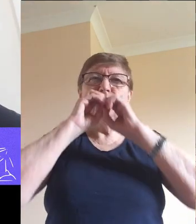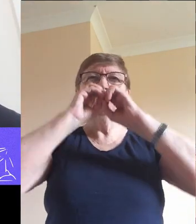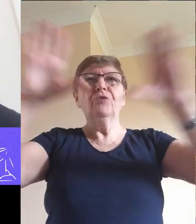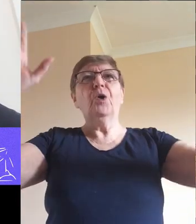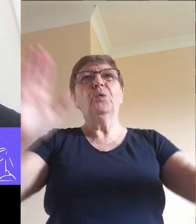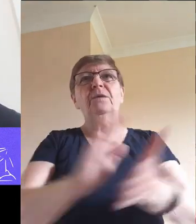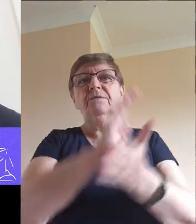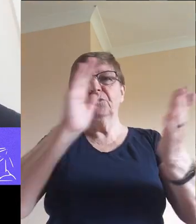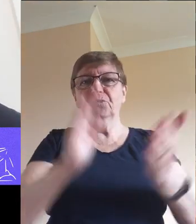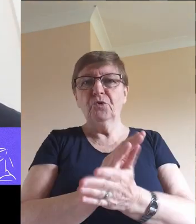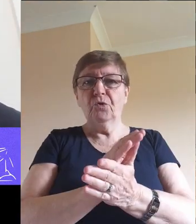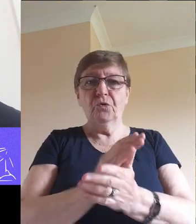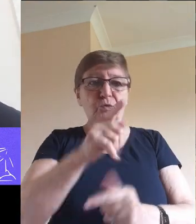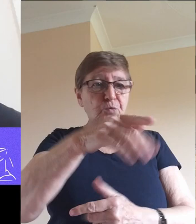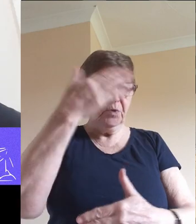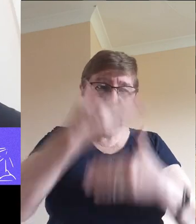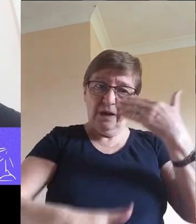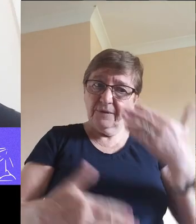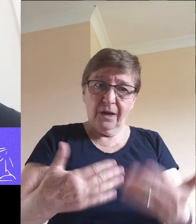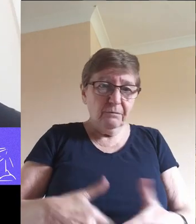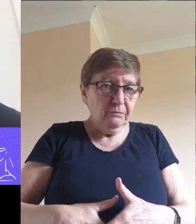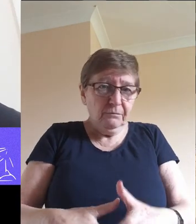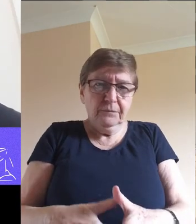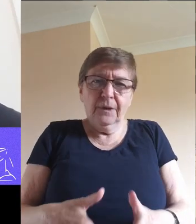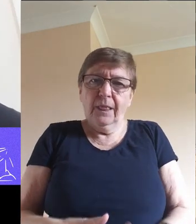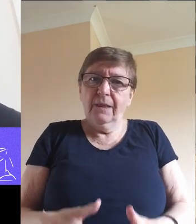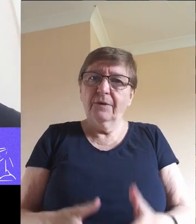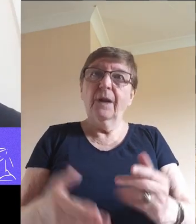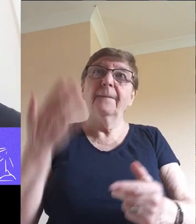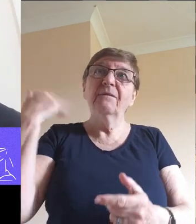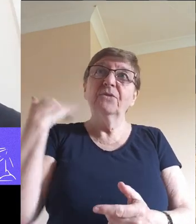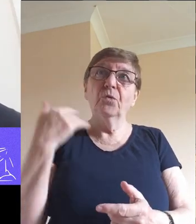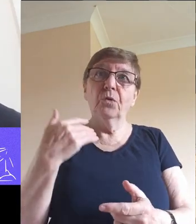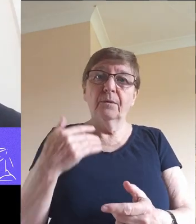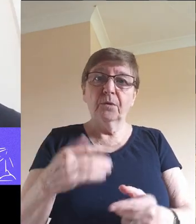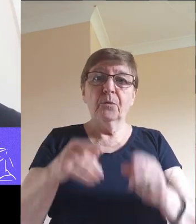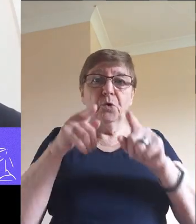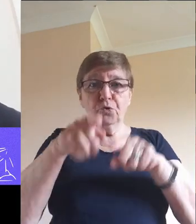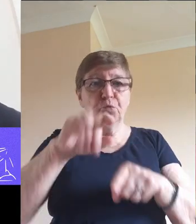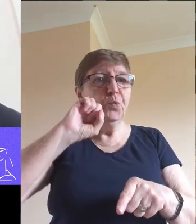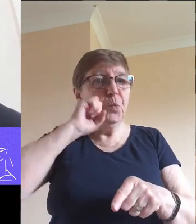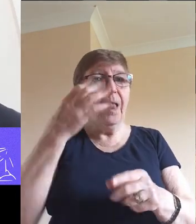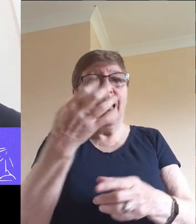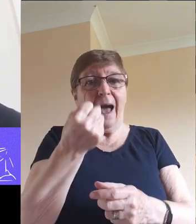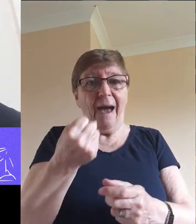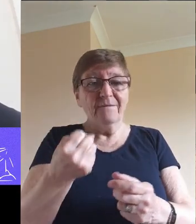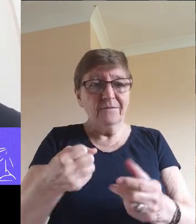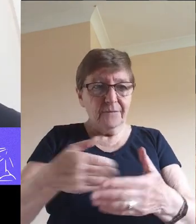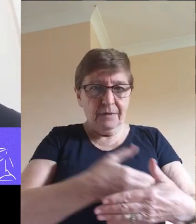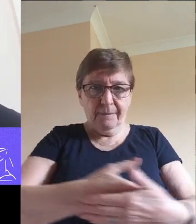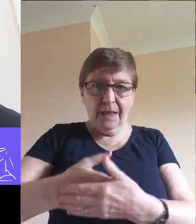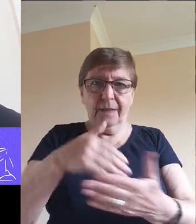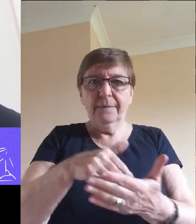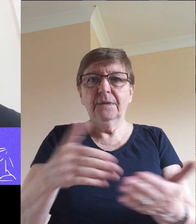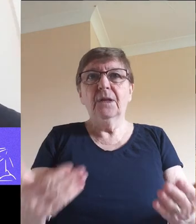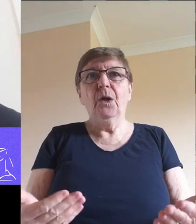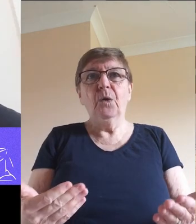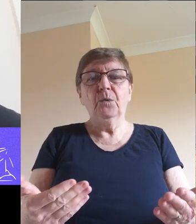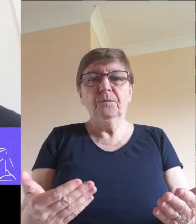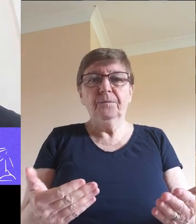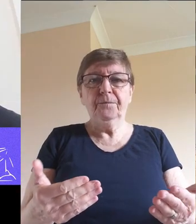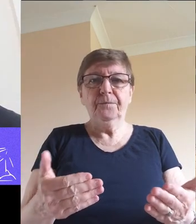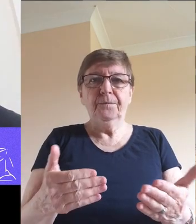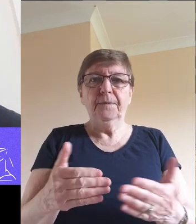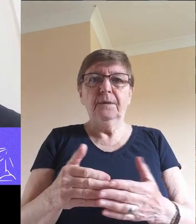who were never in labour, because more are the children of the desolate woman than of her who has a husband, says the